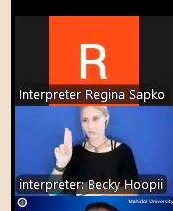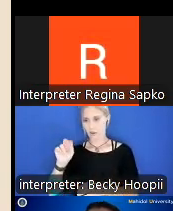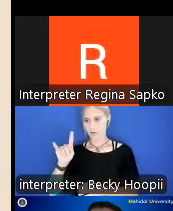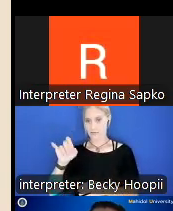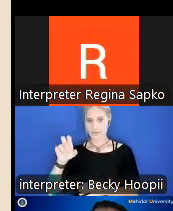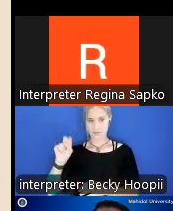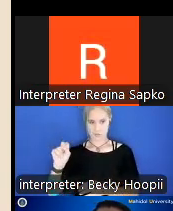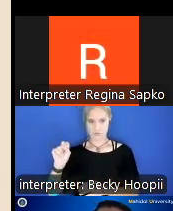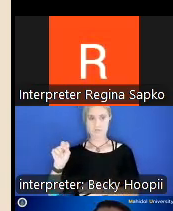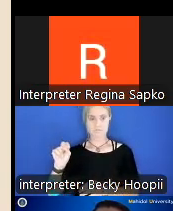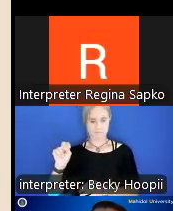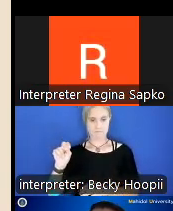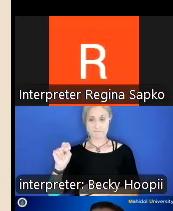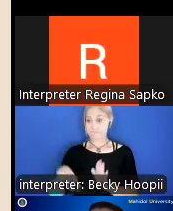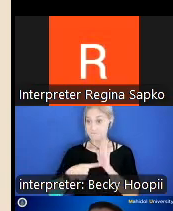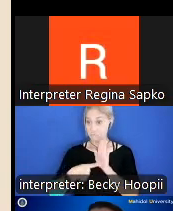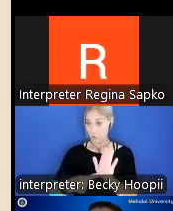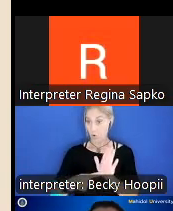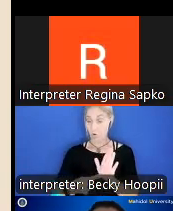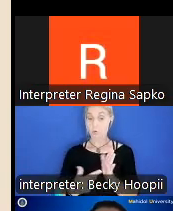They show that more than